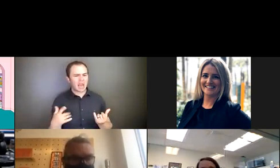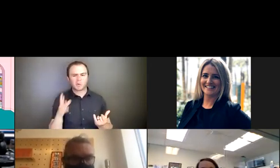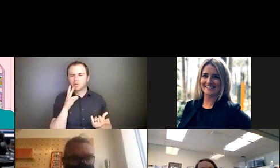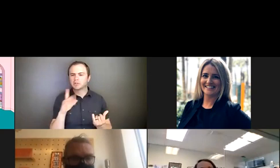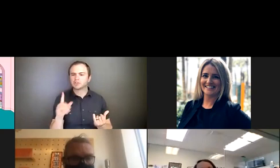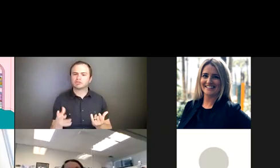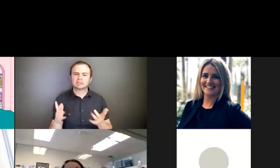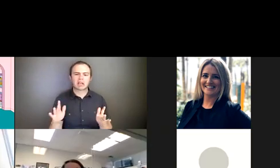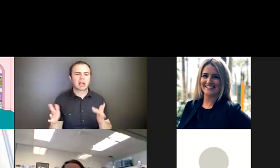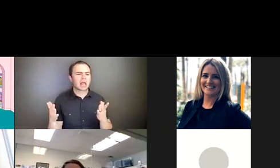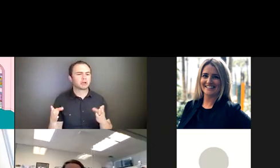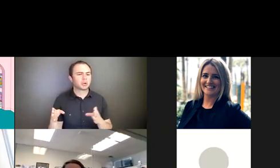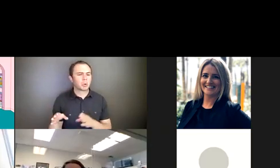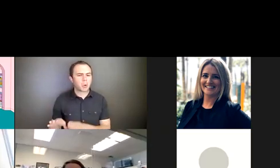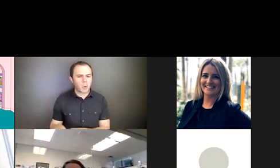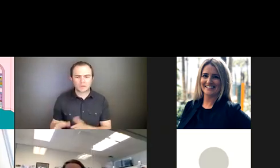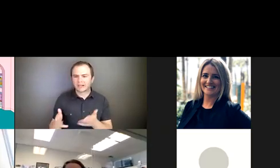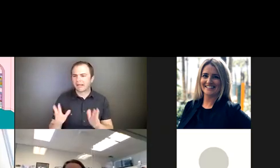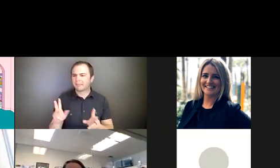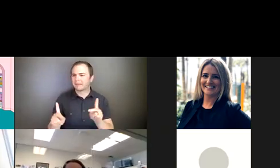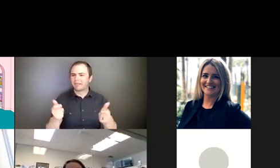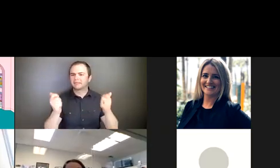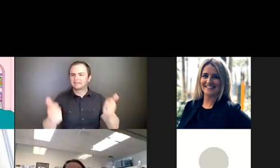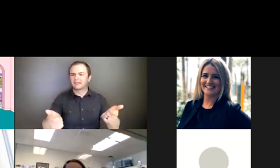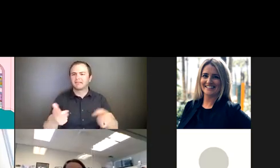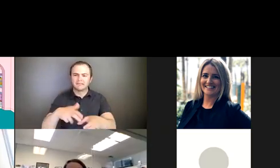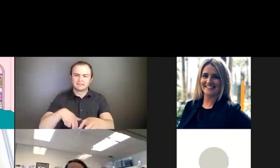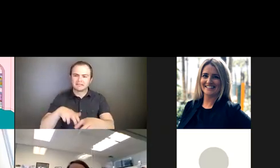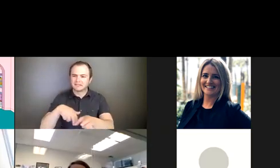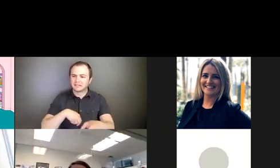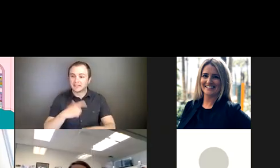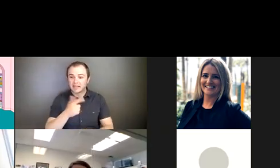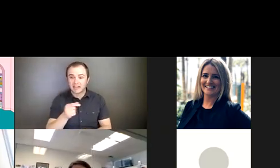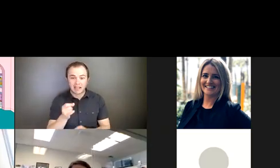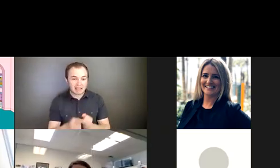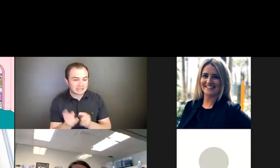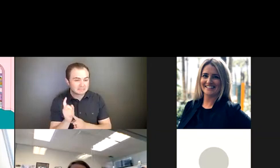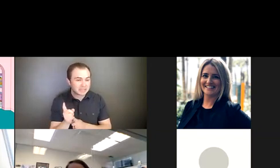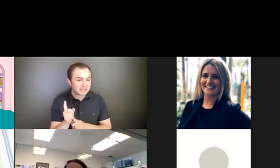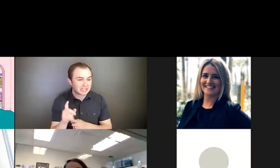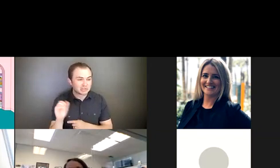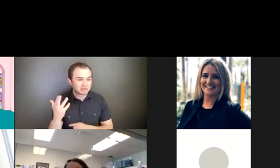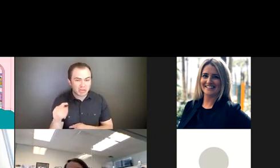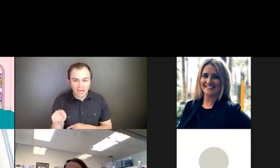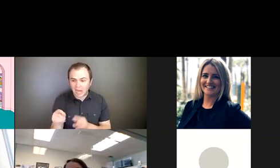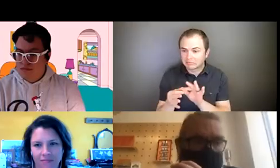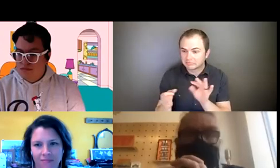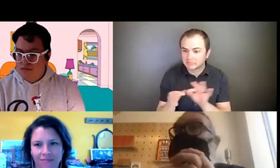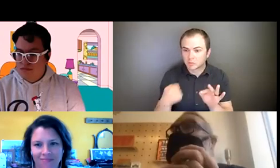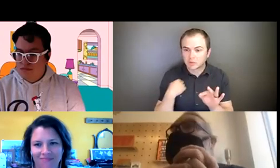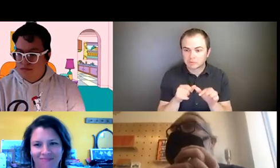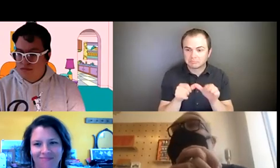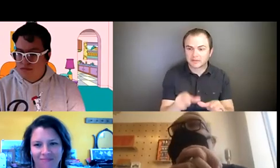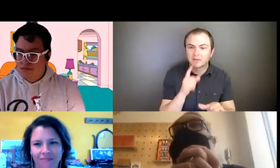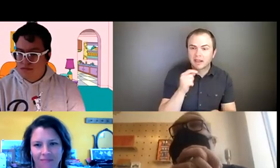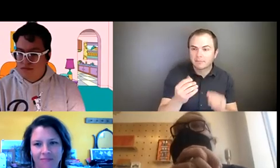off. Any last minute chats, we're going to be here for a little while longer. But again, on behalf